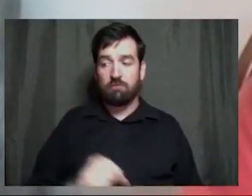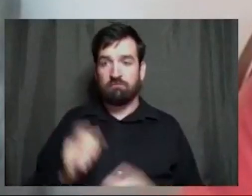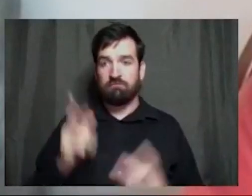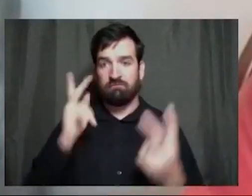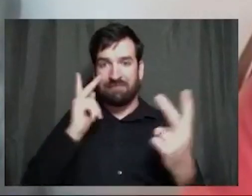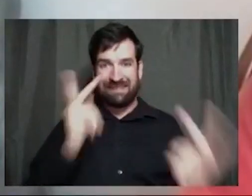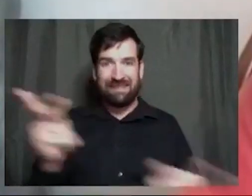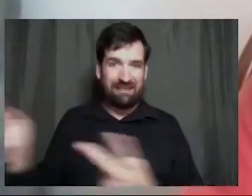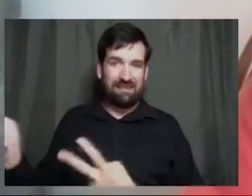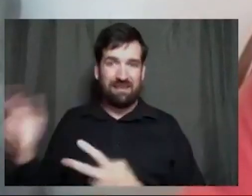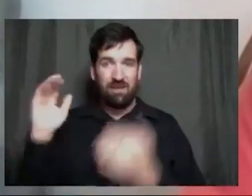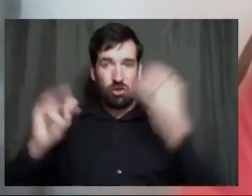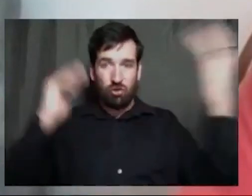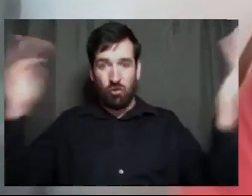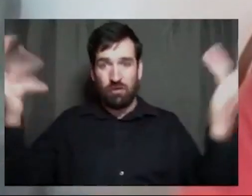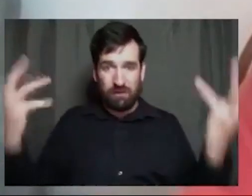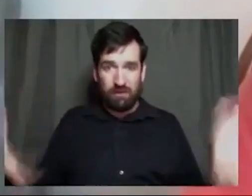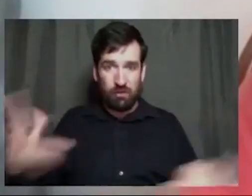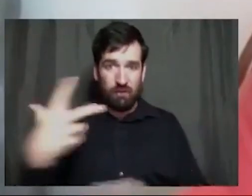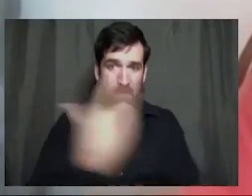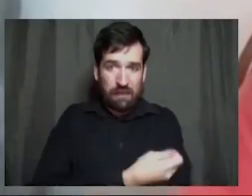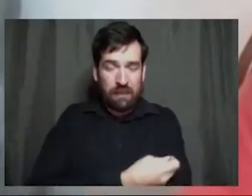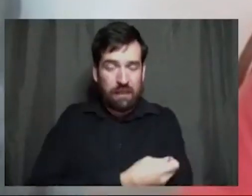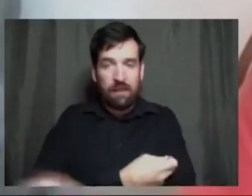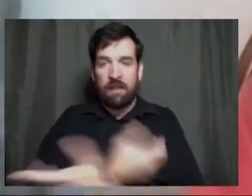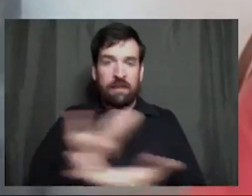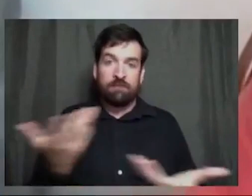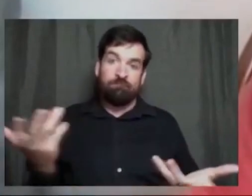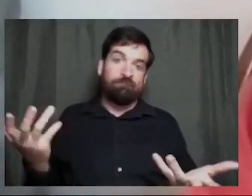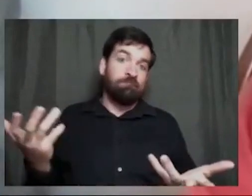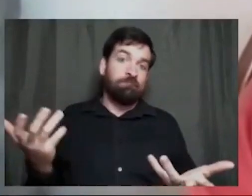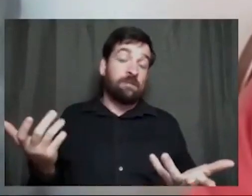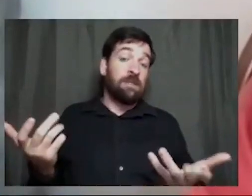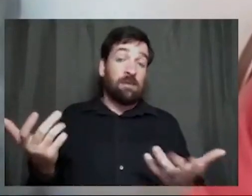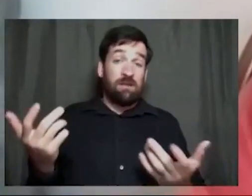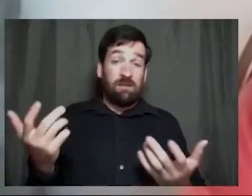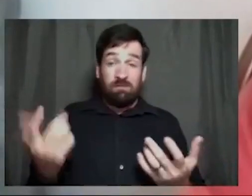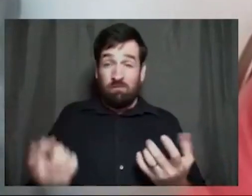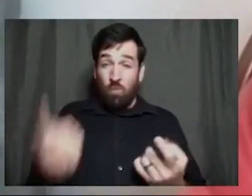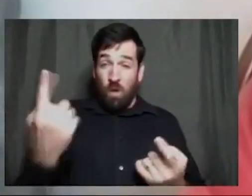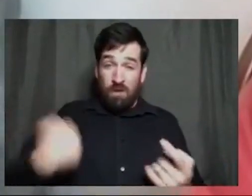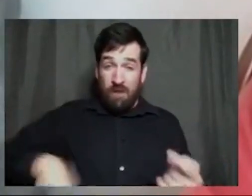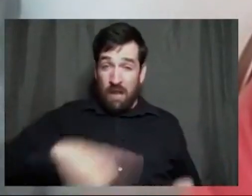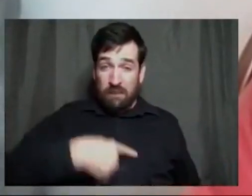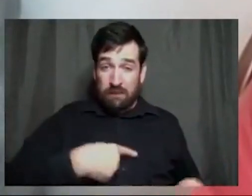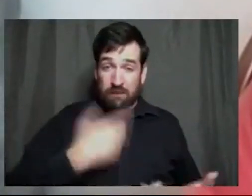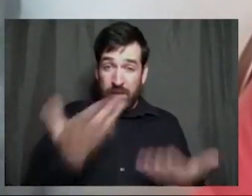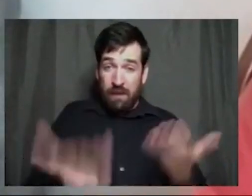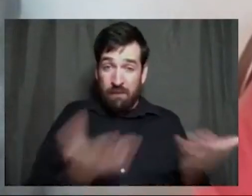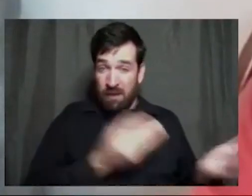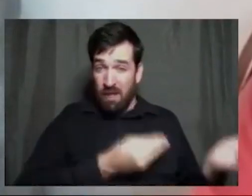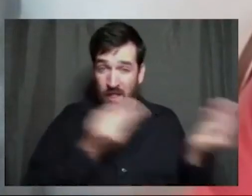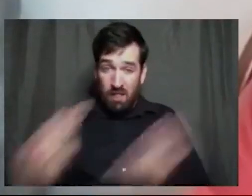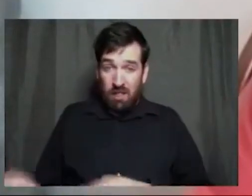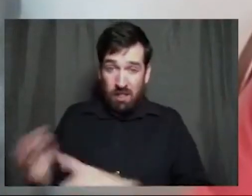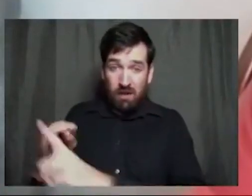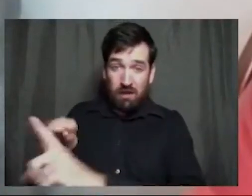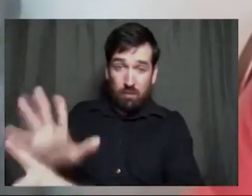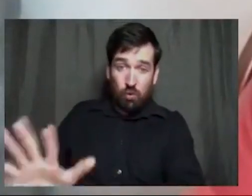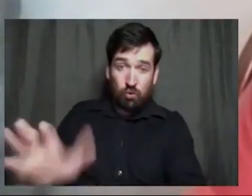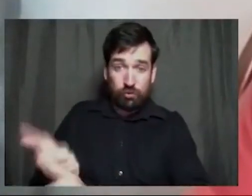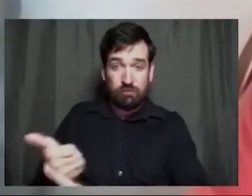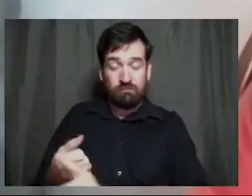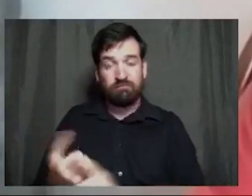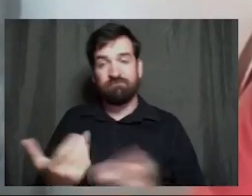life also go back to work. We can't rule out that it wasn't one of us potentially bringing it home, but our gut